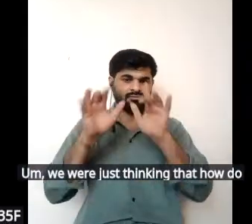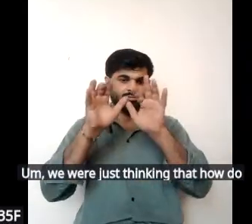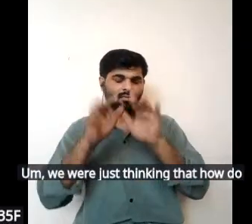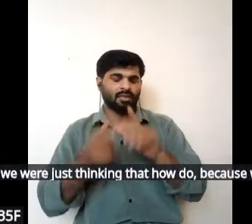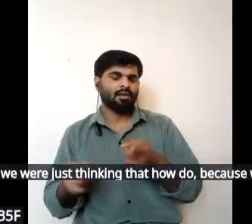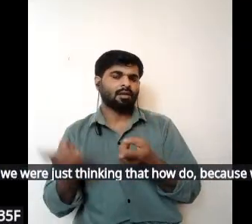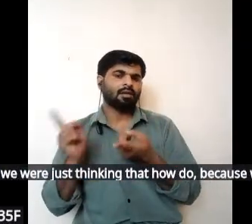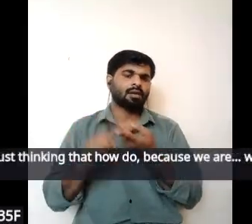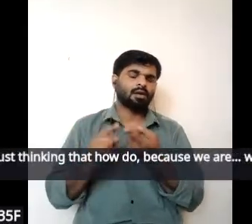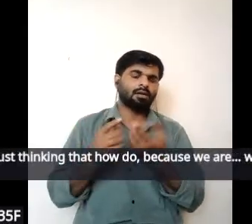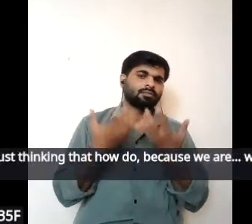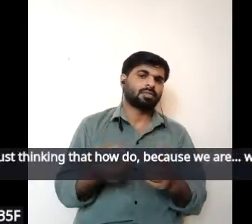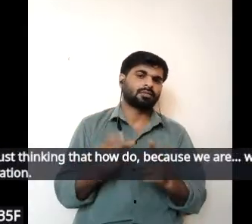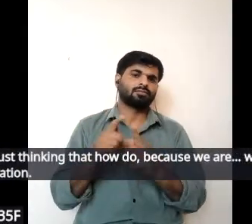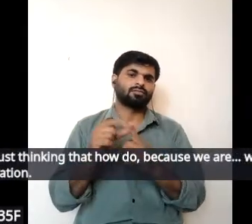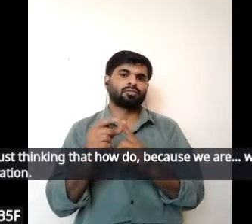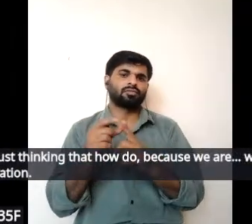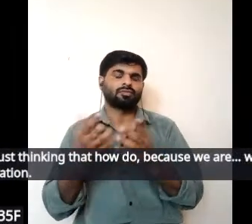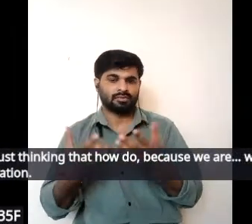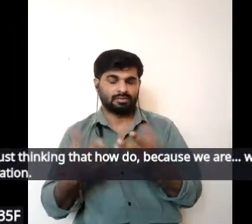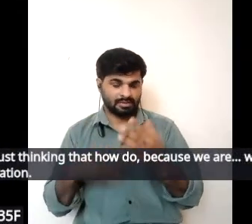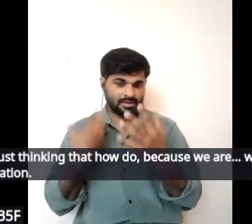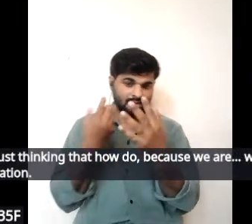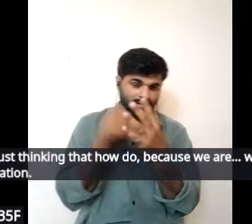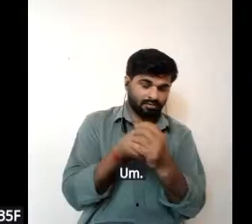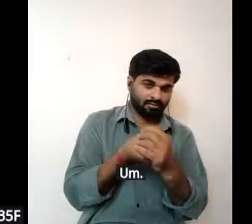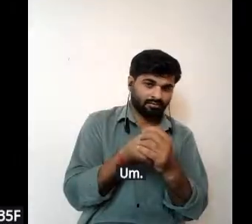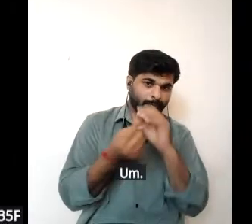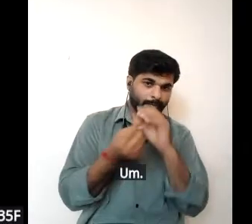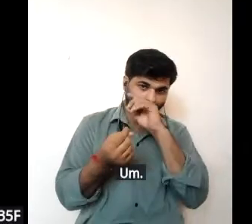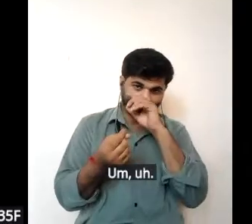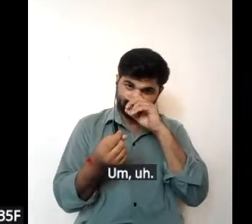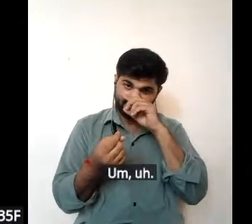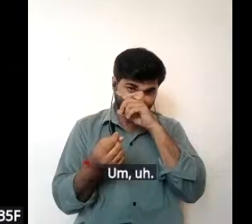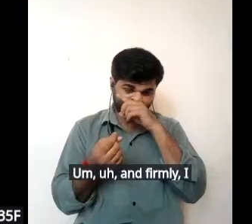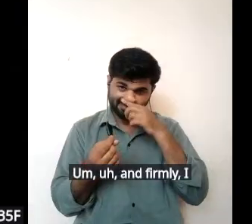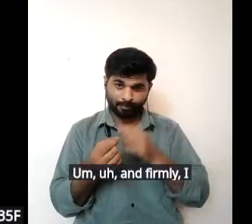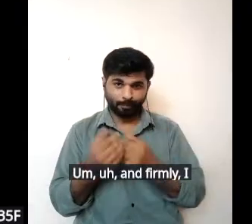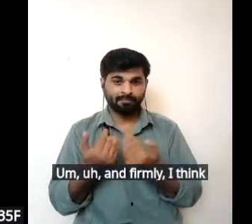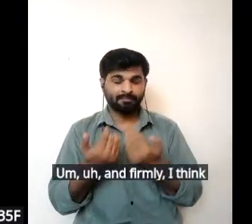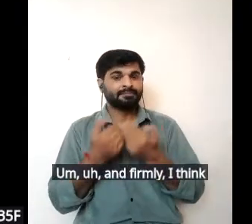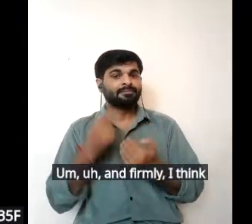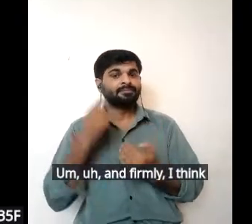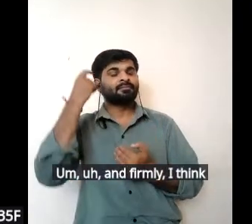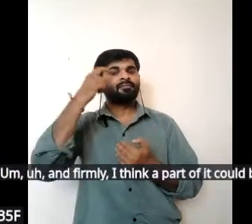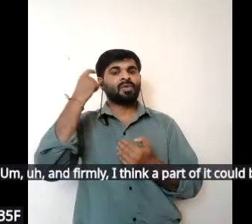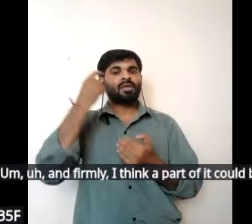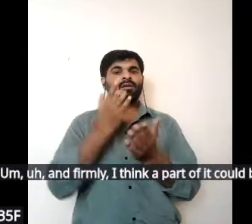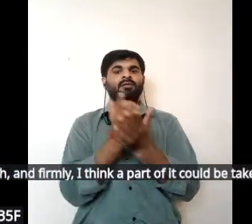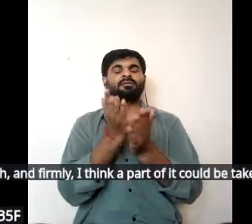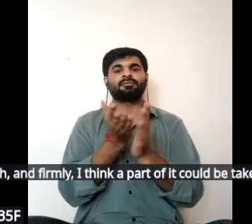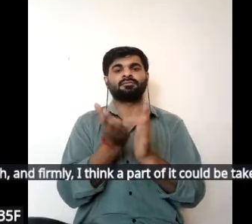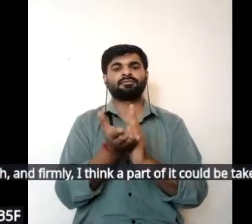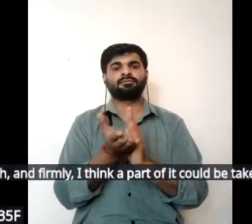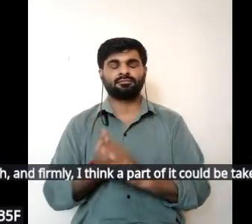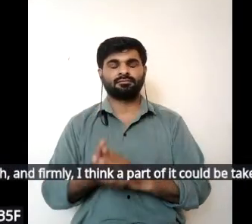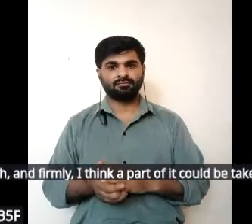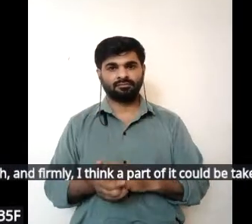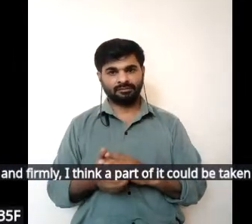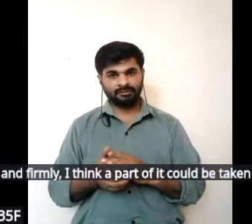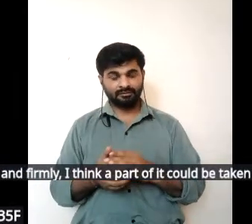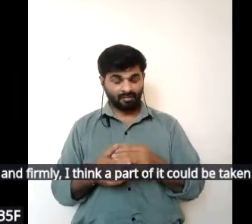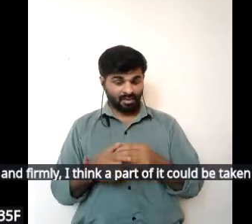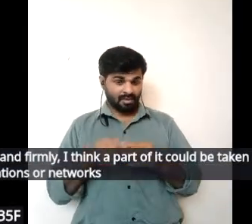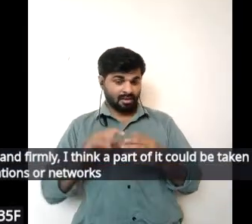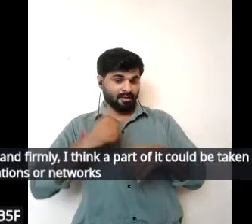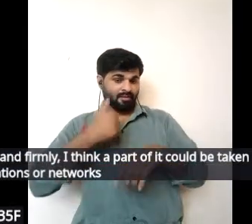also talking about collaboration, um, and probably I think a part of it could be taken up by organizations or networks